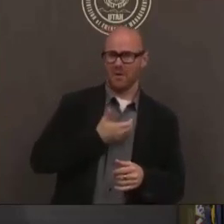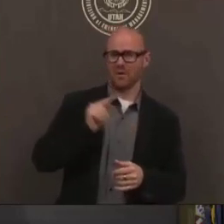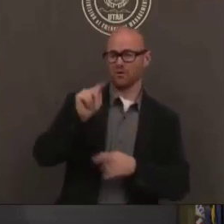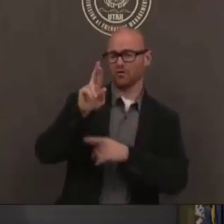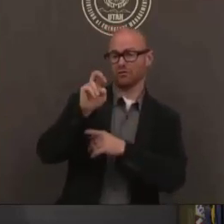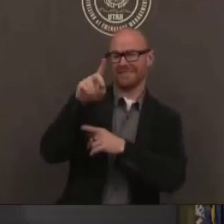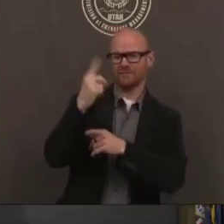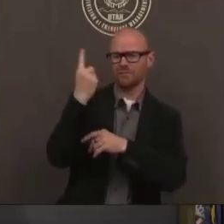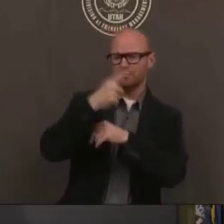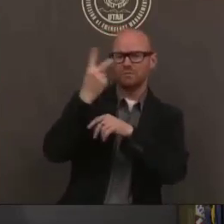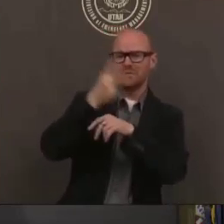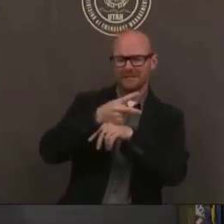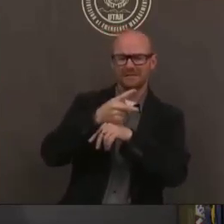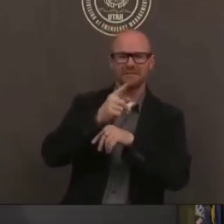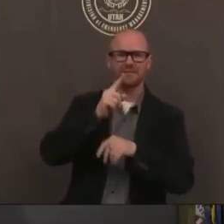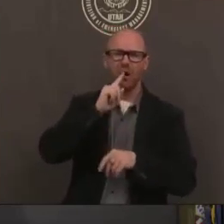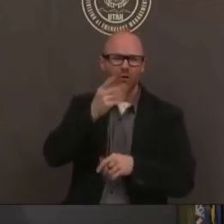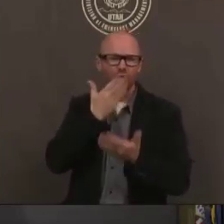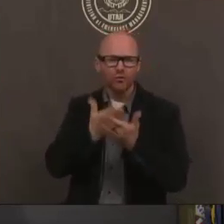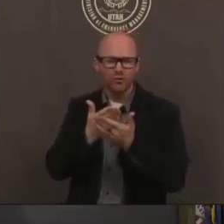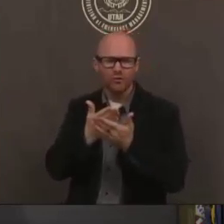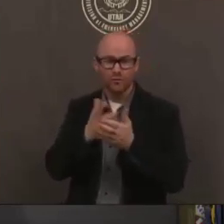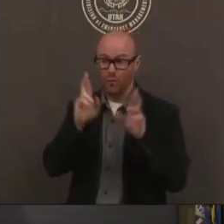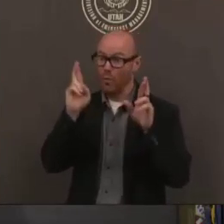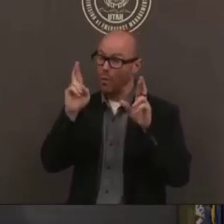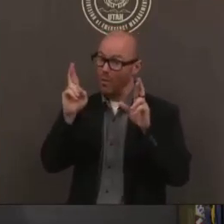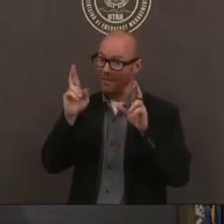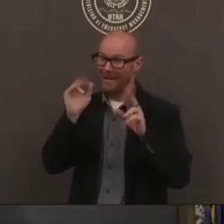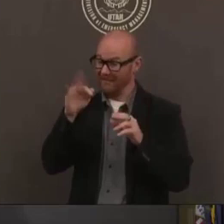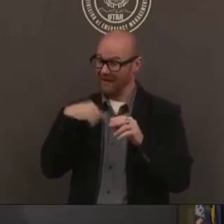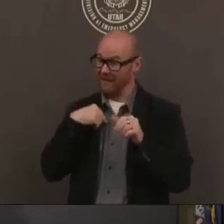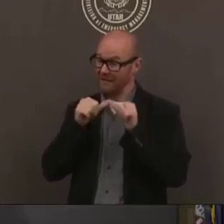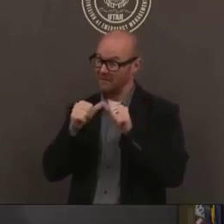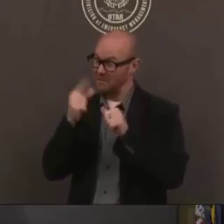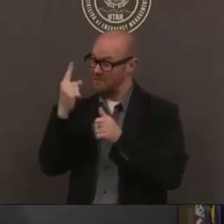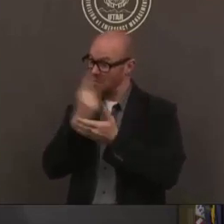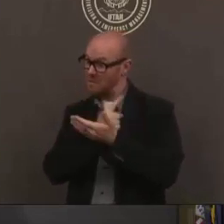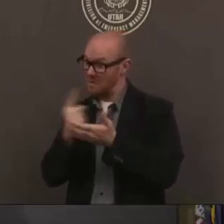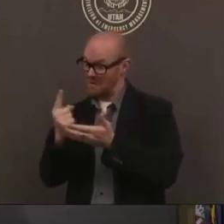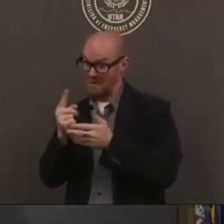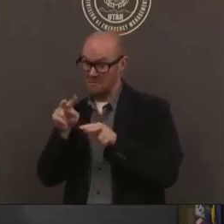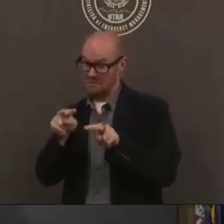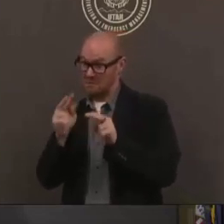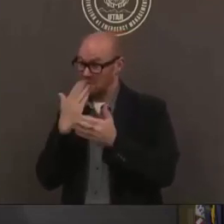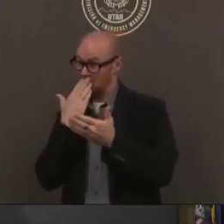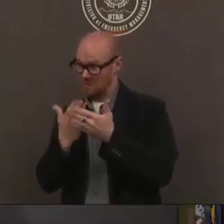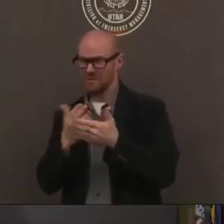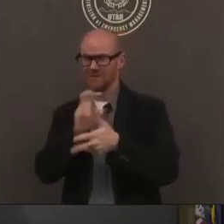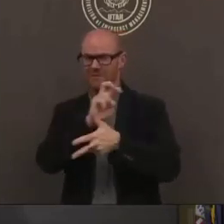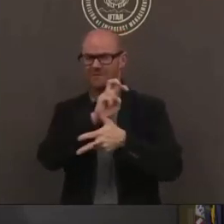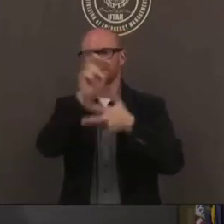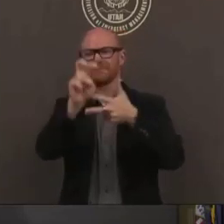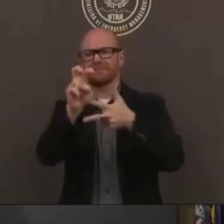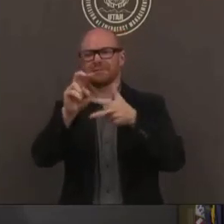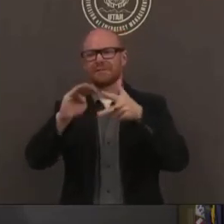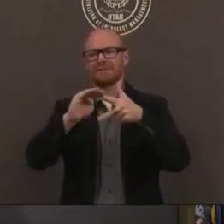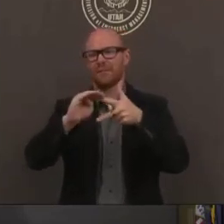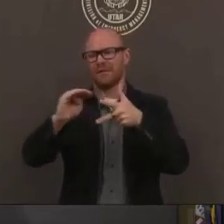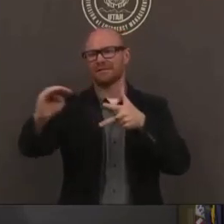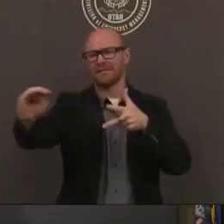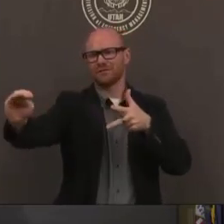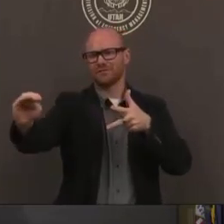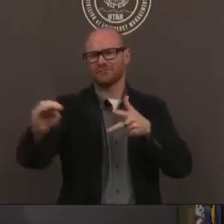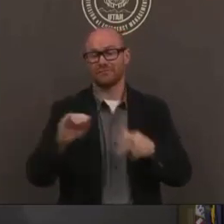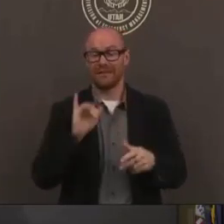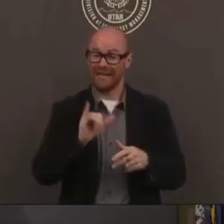are starting to talk about that transition to the stabilization phase. And I think that's going to be critical